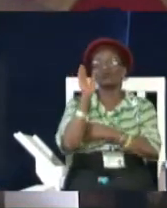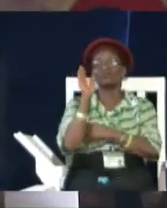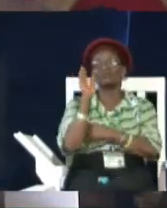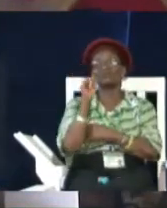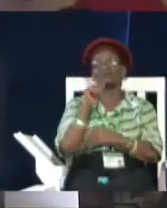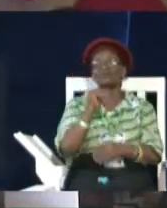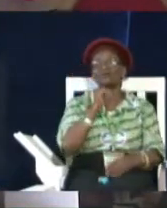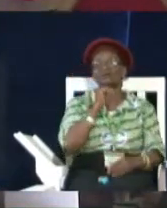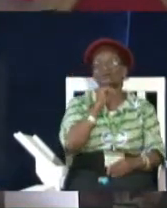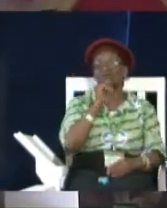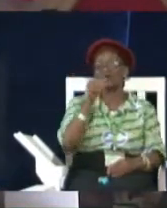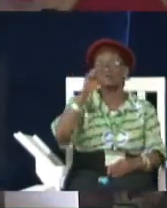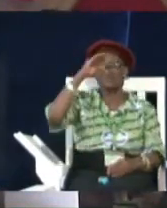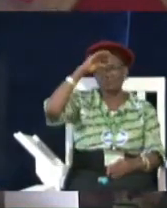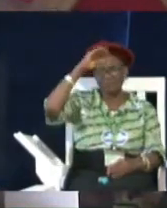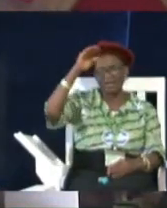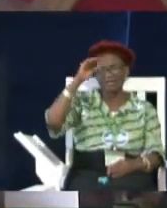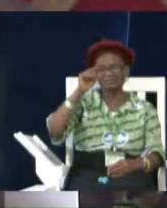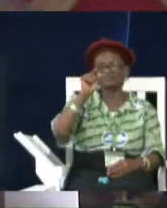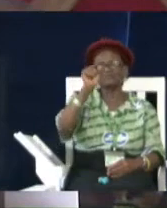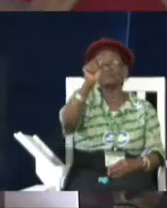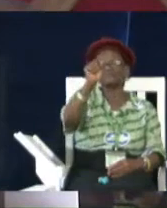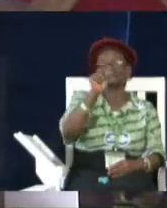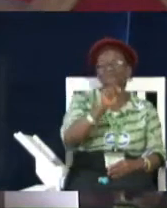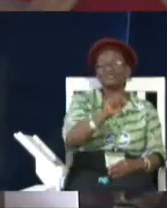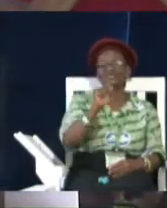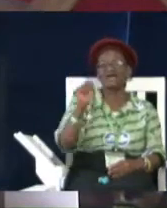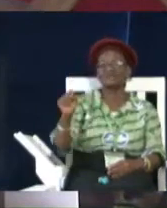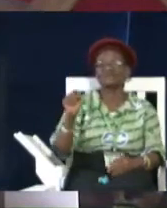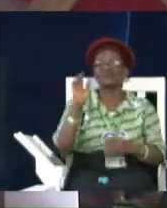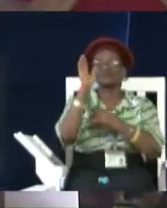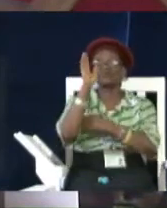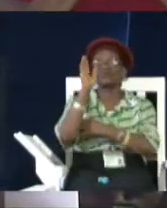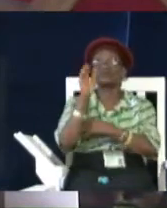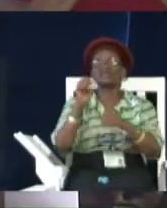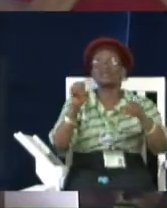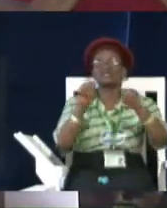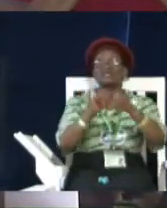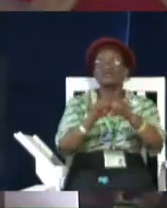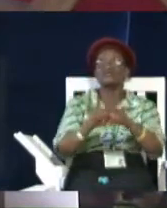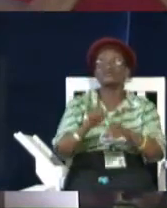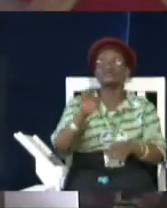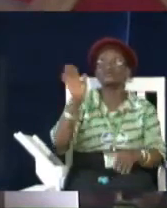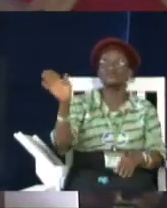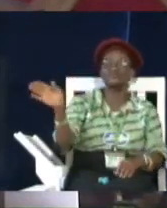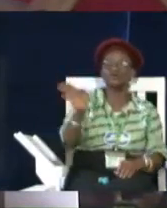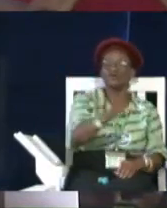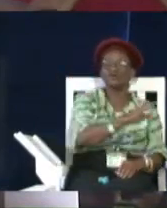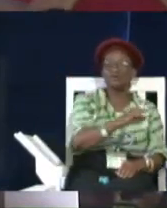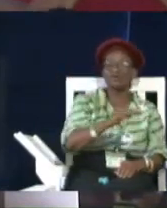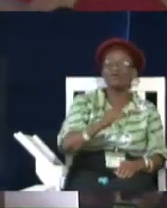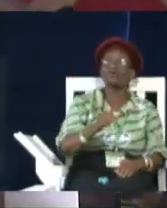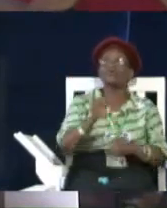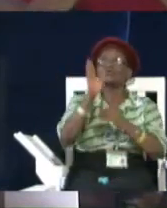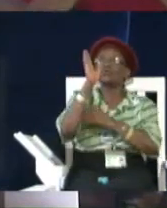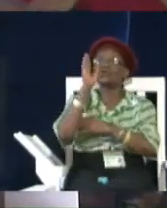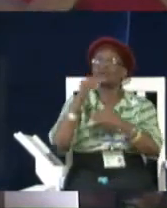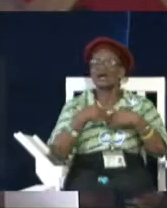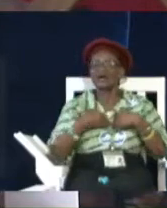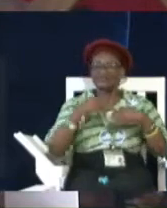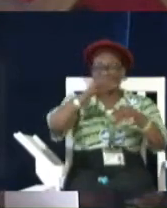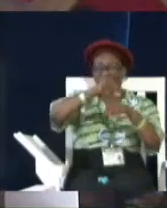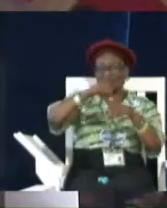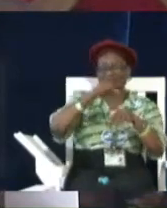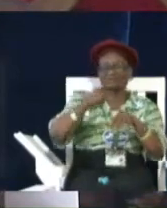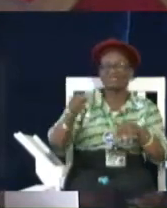not man, therefore God, even thy God, has anointed thee with the oil